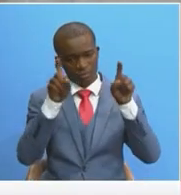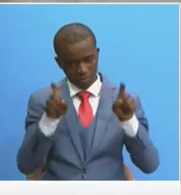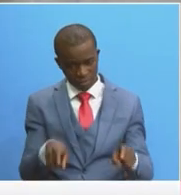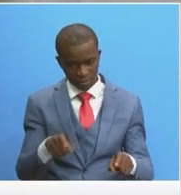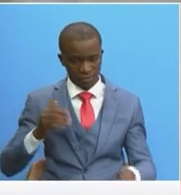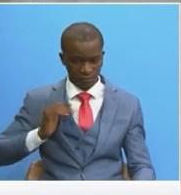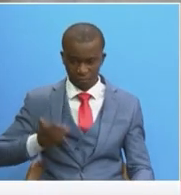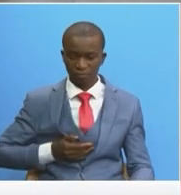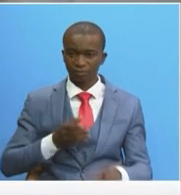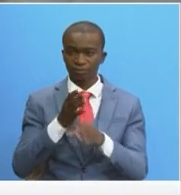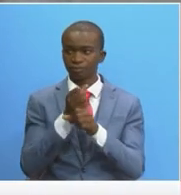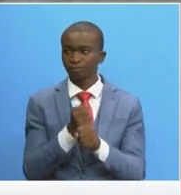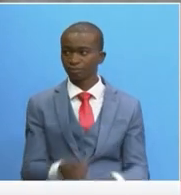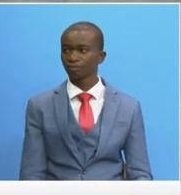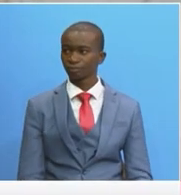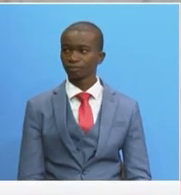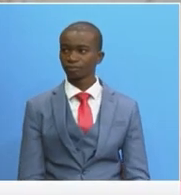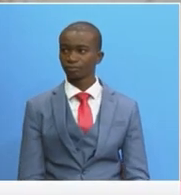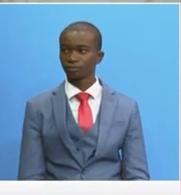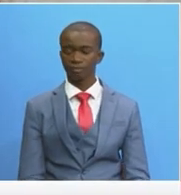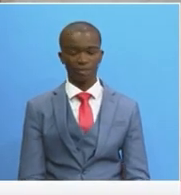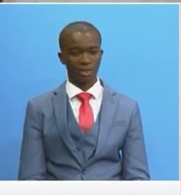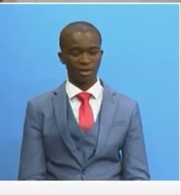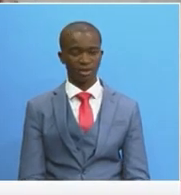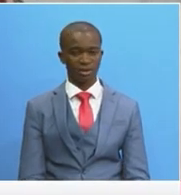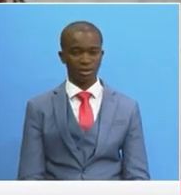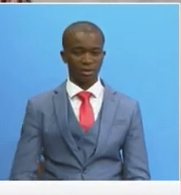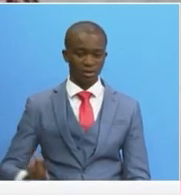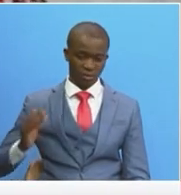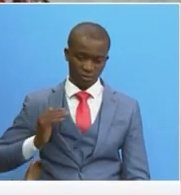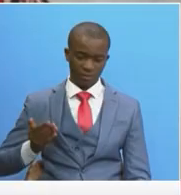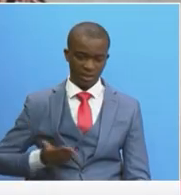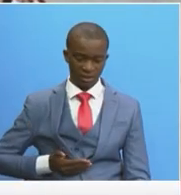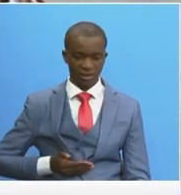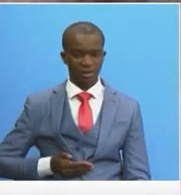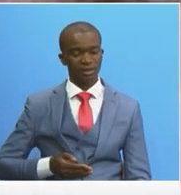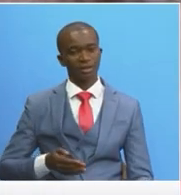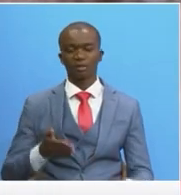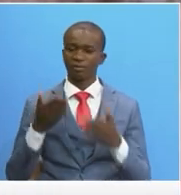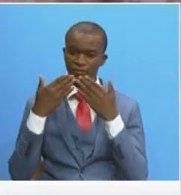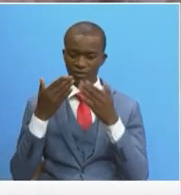The women are grateful for opening their eyes on land issues.